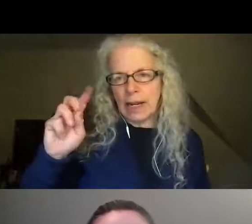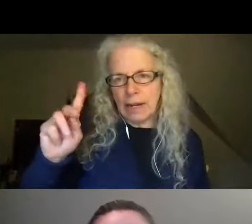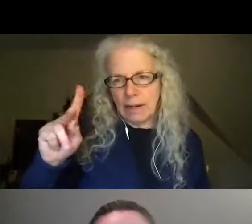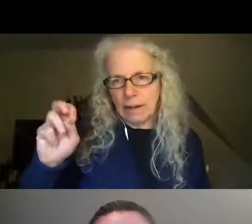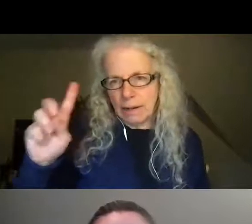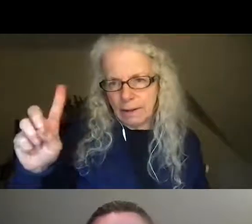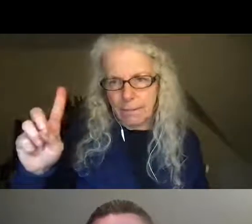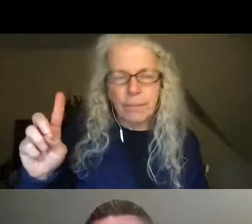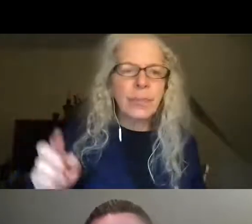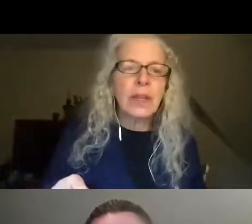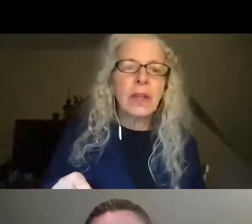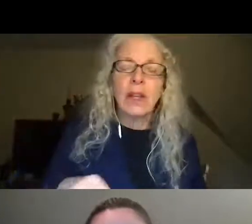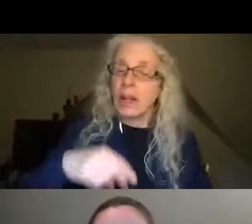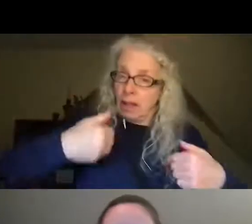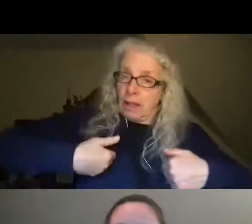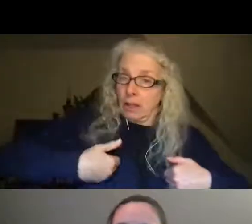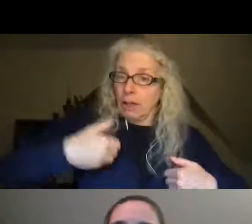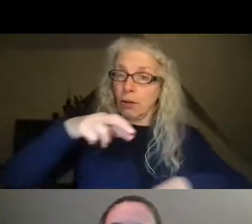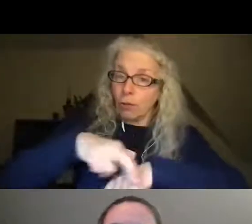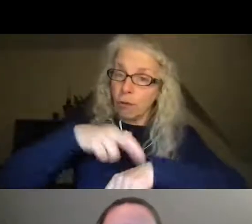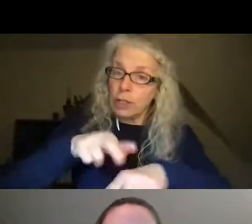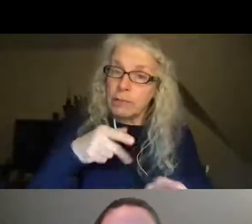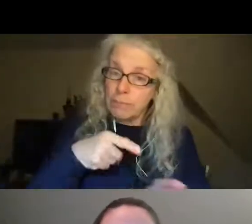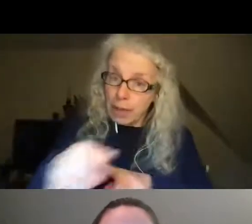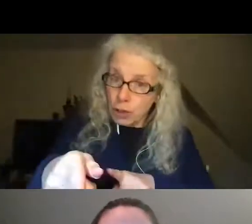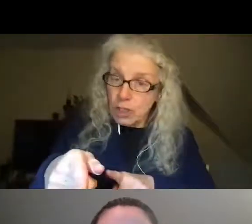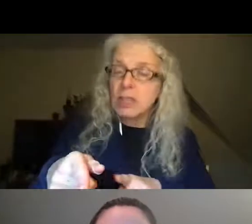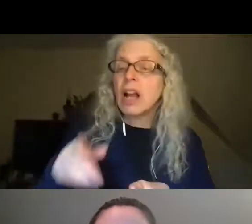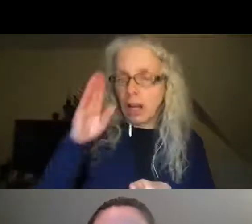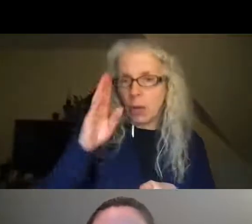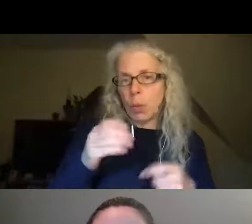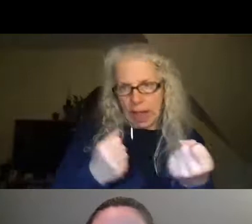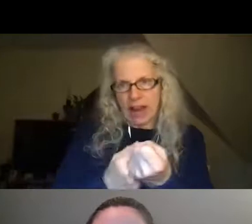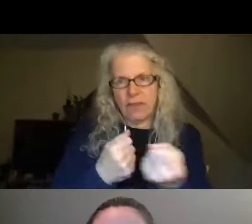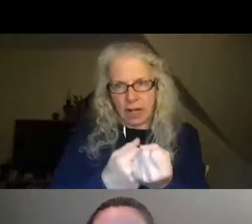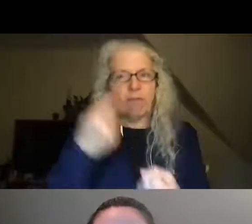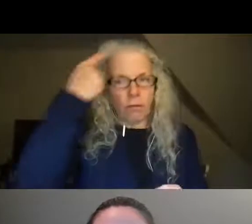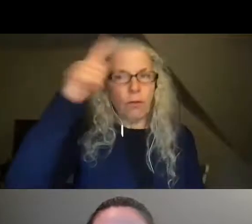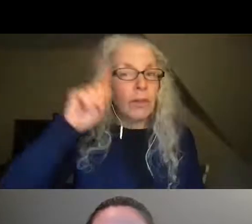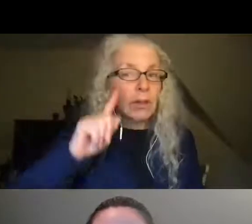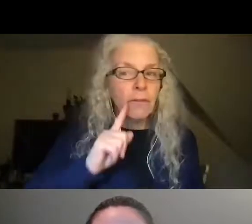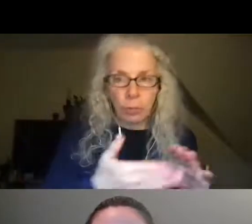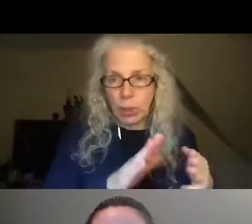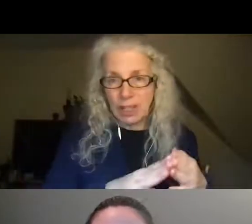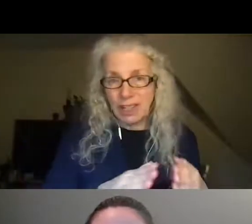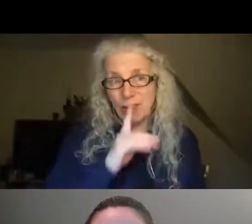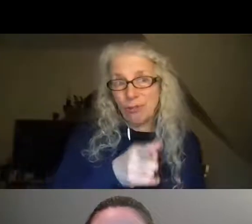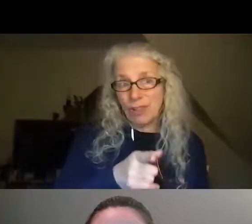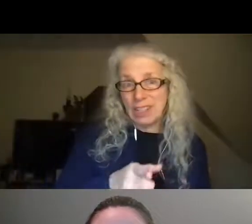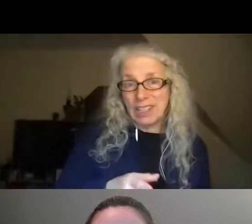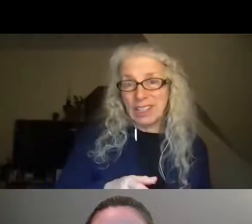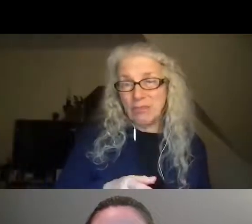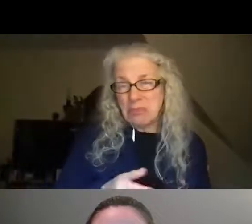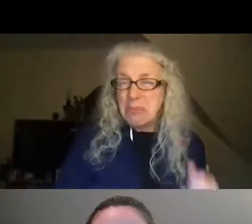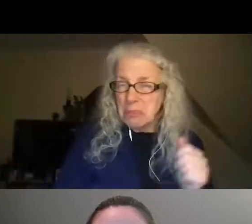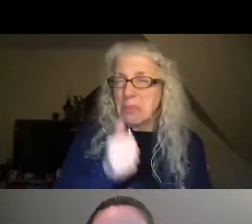As the referral specialist, I do provide advocacy for the deaf community. That's the majority of our